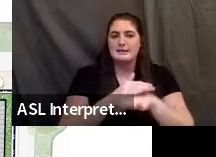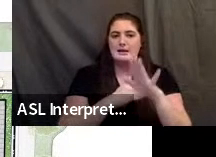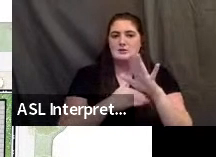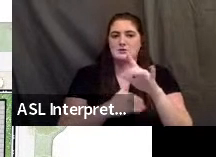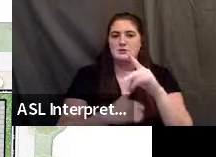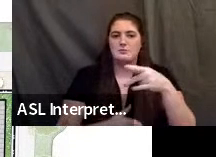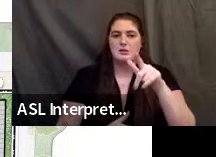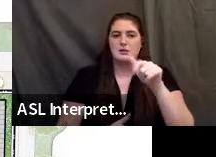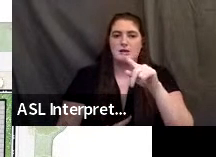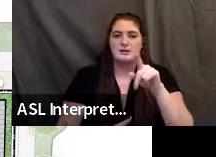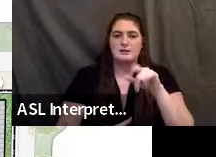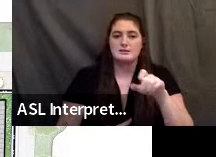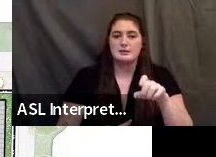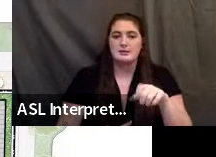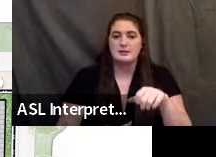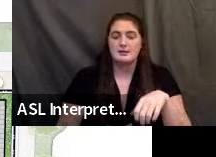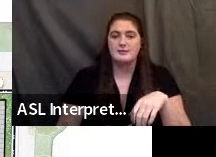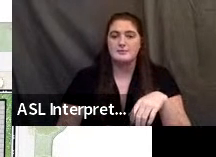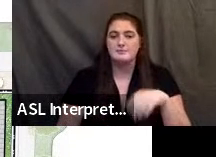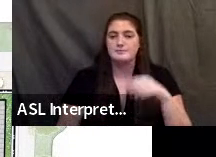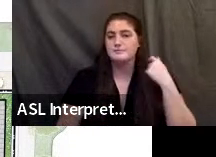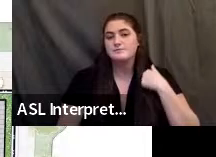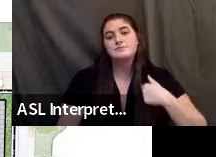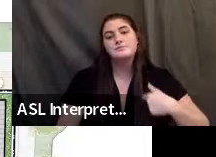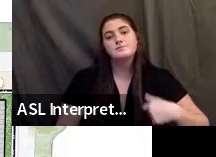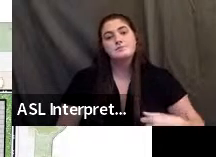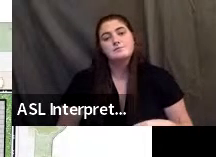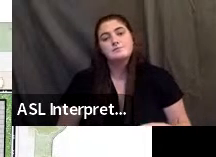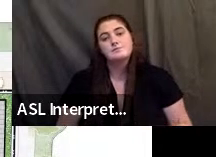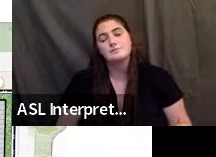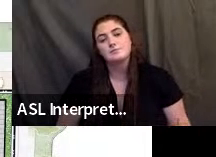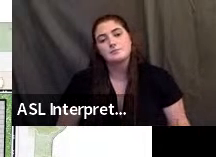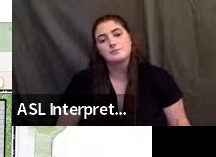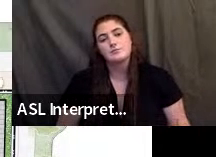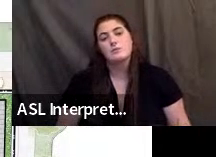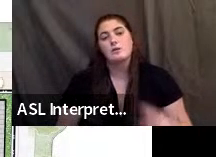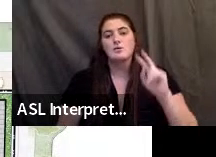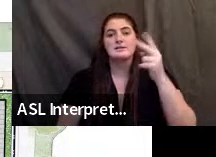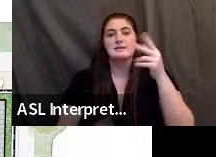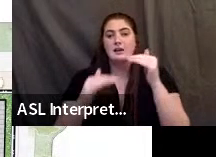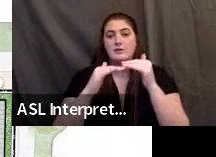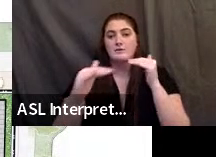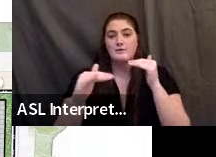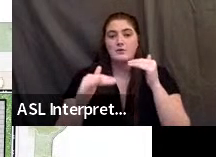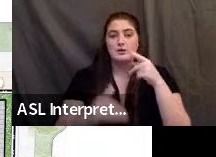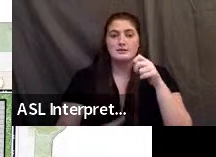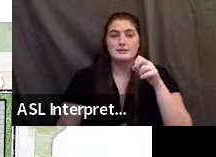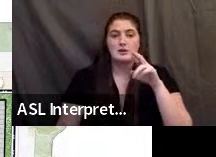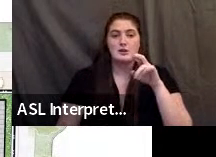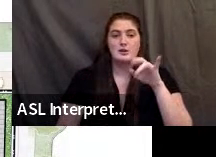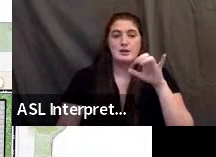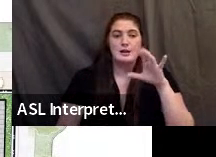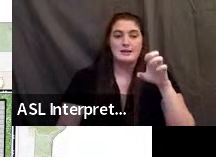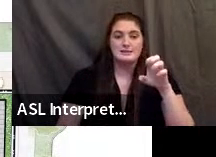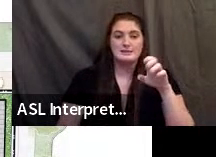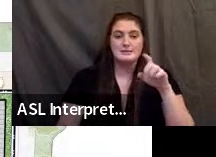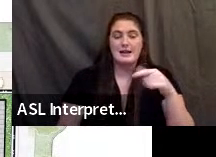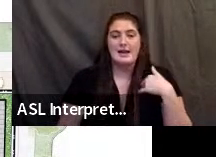which we can look up at more in an upcoming slide. On the 2nd floor terrace, there is a pet